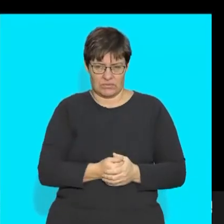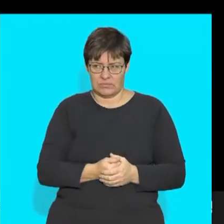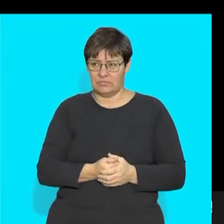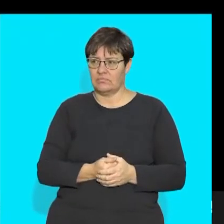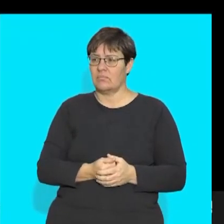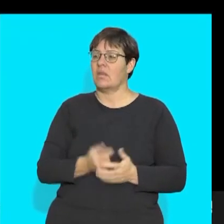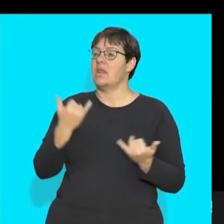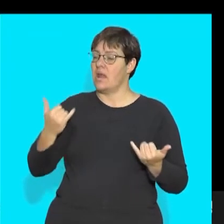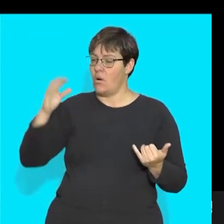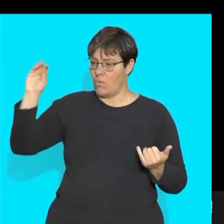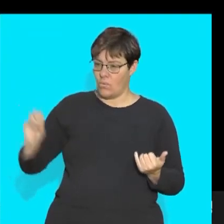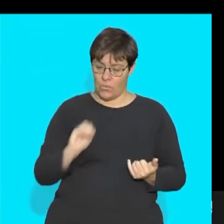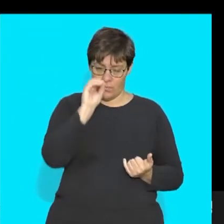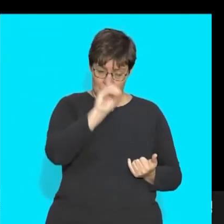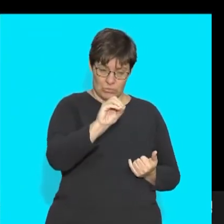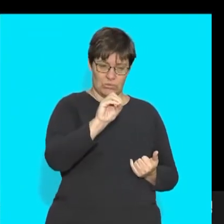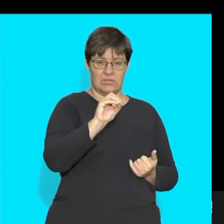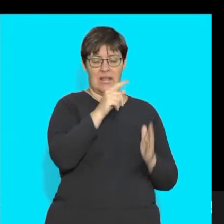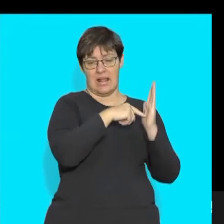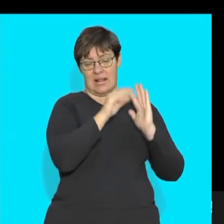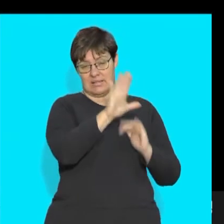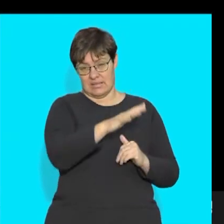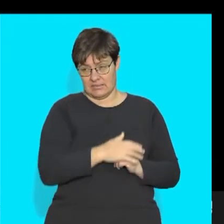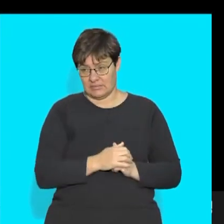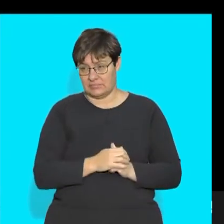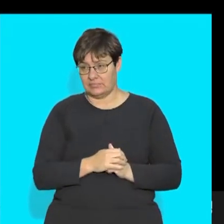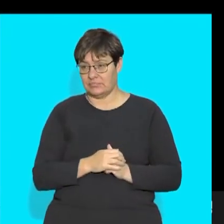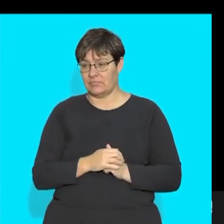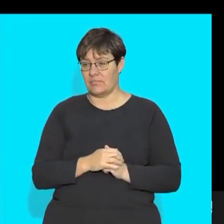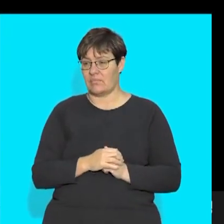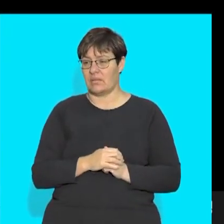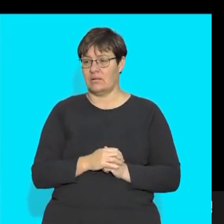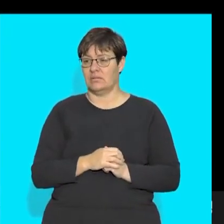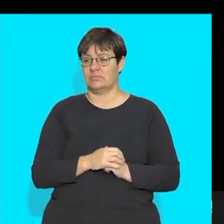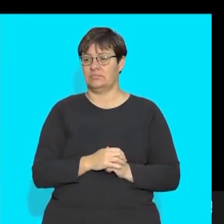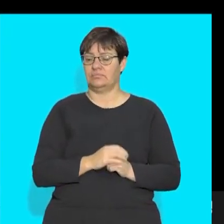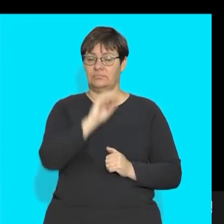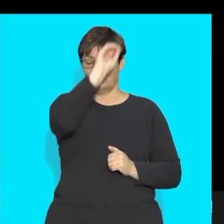need to do this calculation. So the top of my